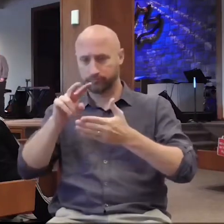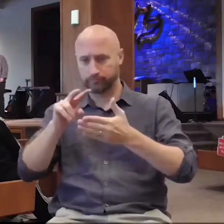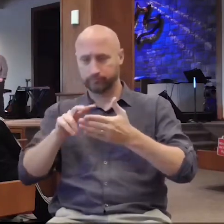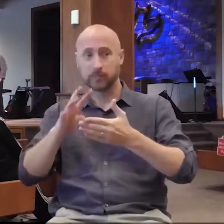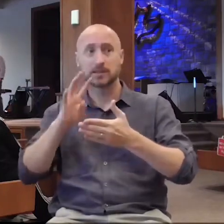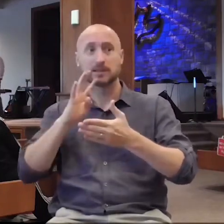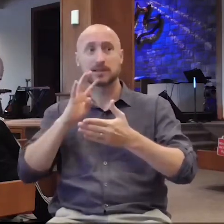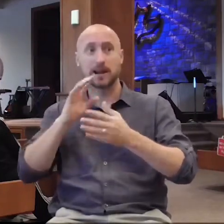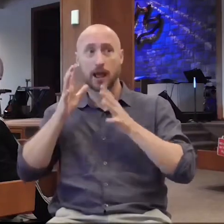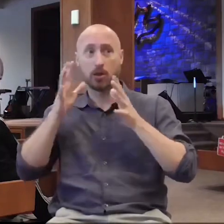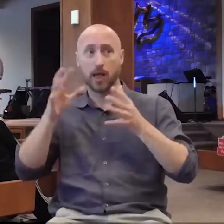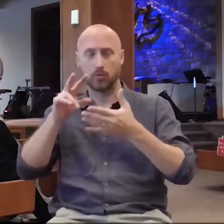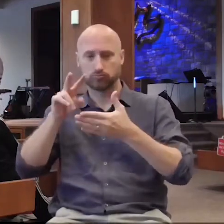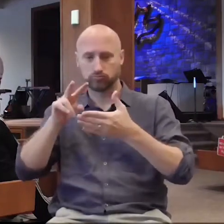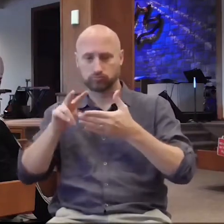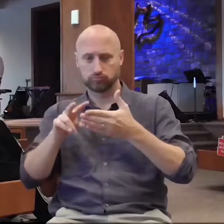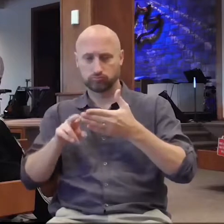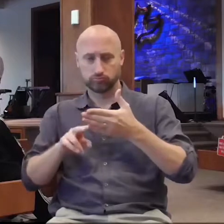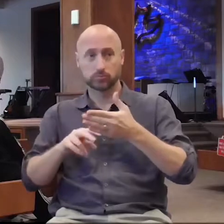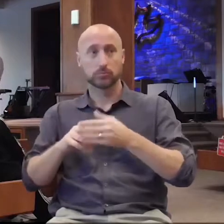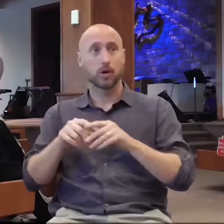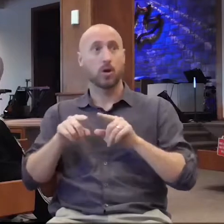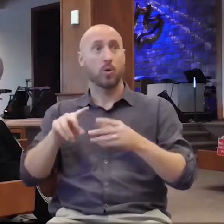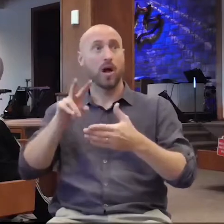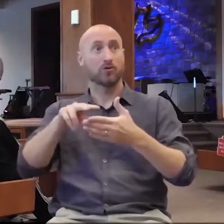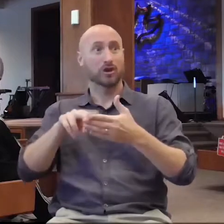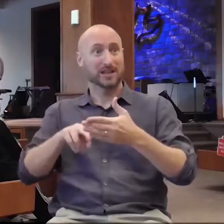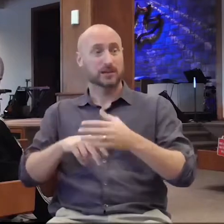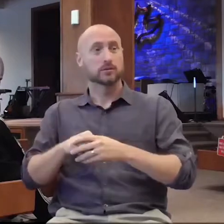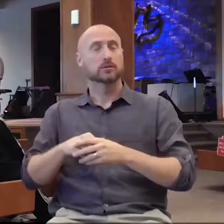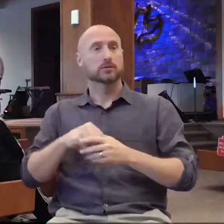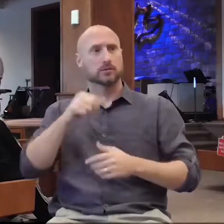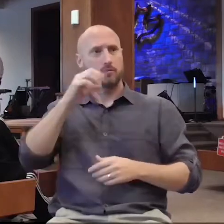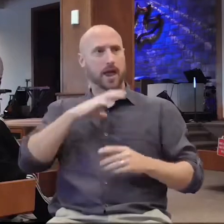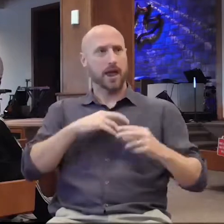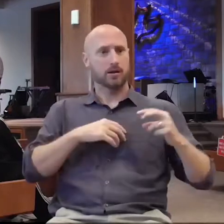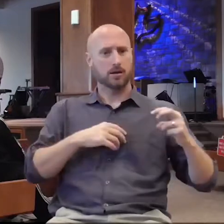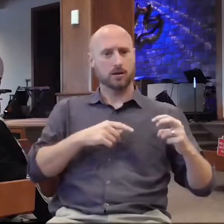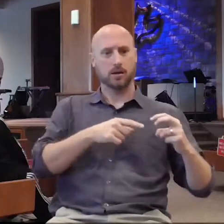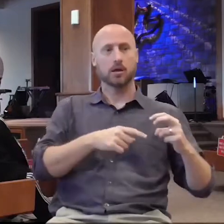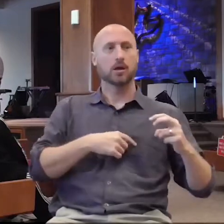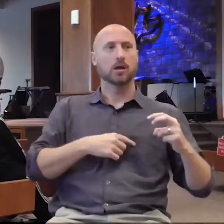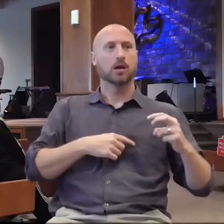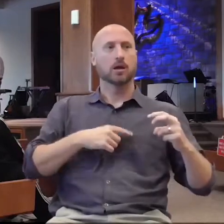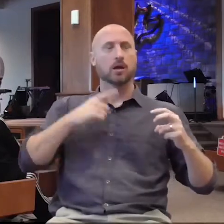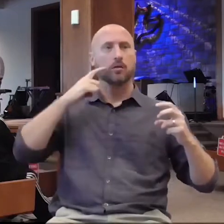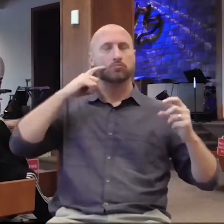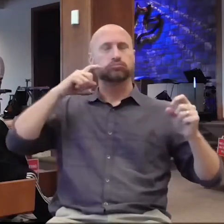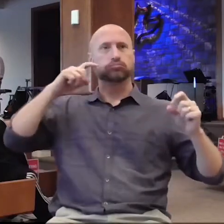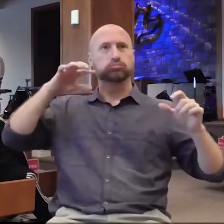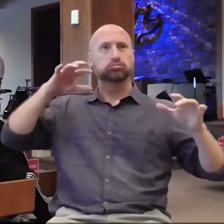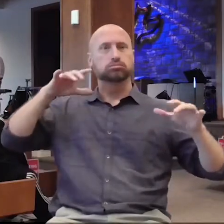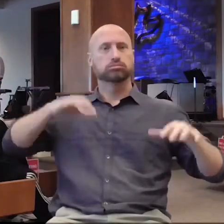loud. And as she's reading it, the man sitting across from her breaks down and begins to weep.